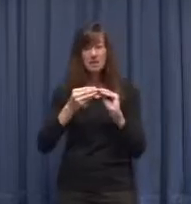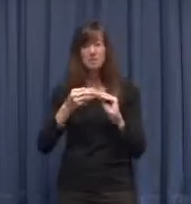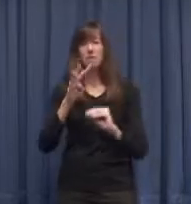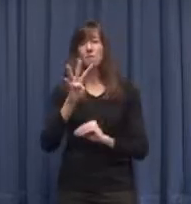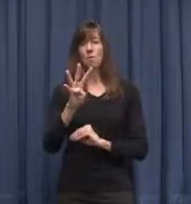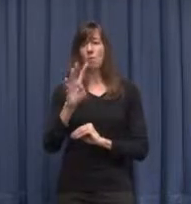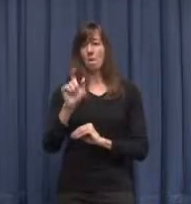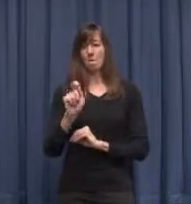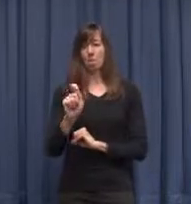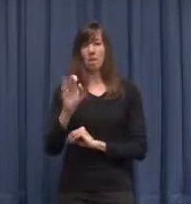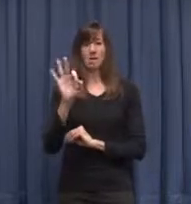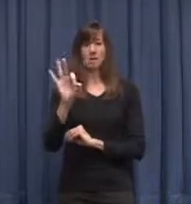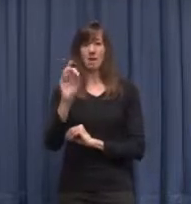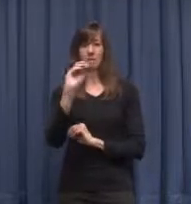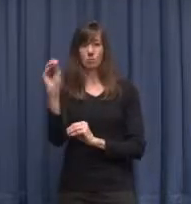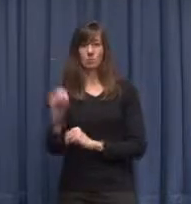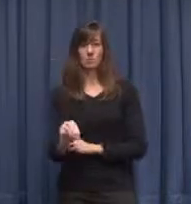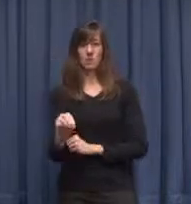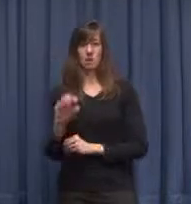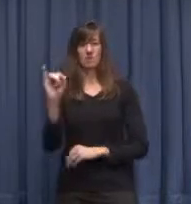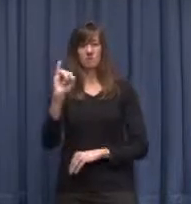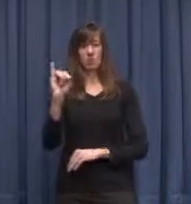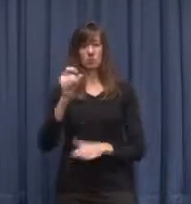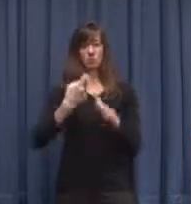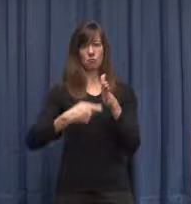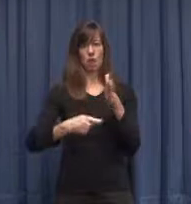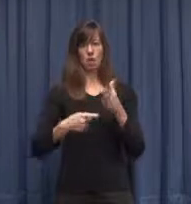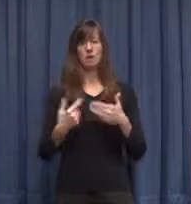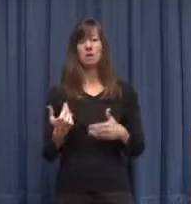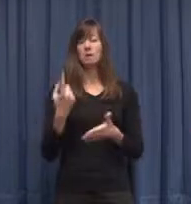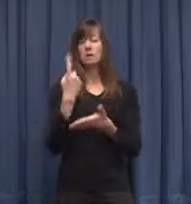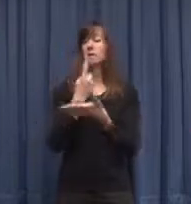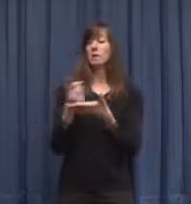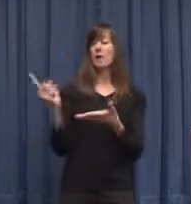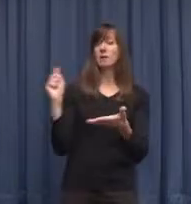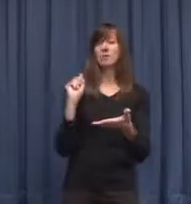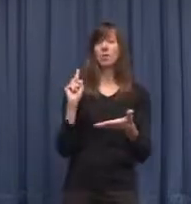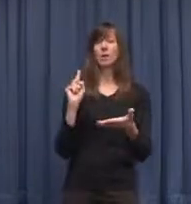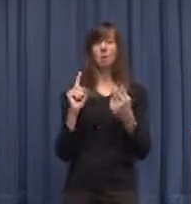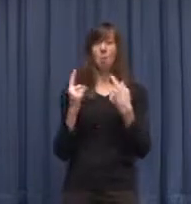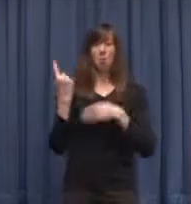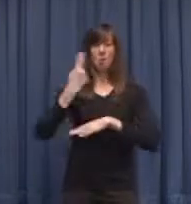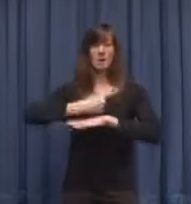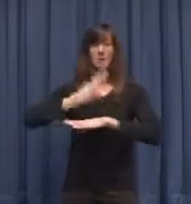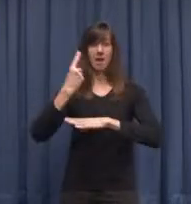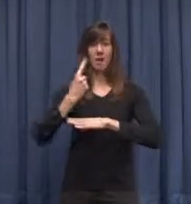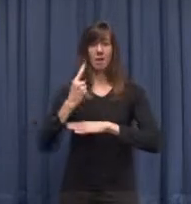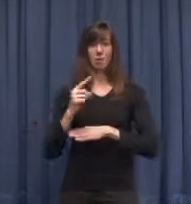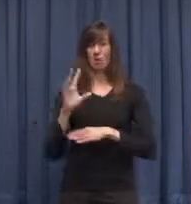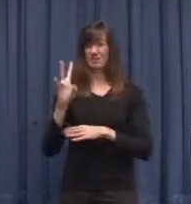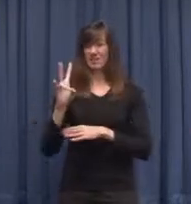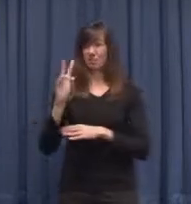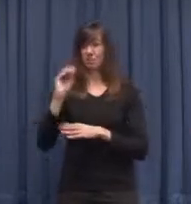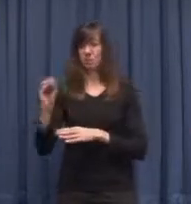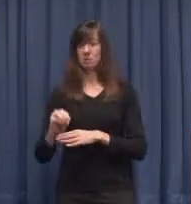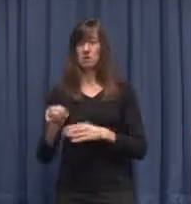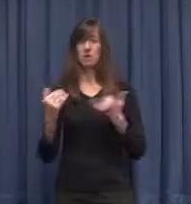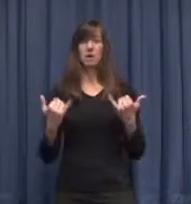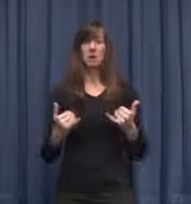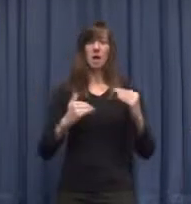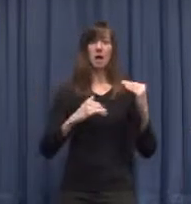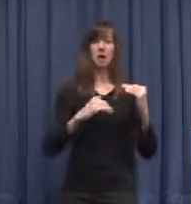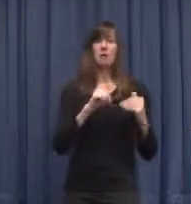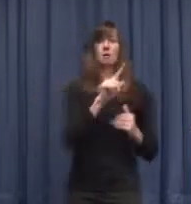new infection rate. Last week we had a day where we were at 7. Now we've got a 24-hour period where we're just